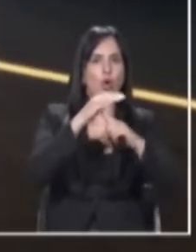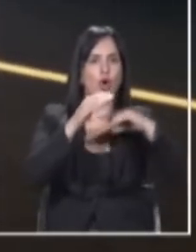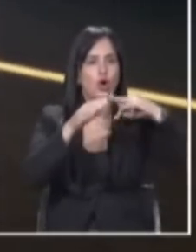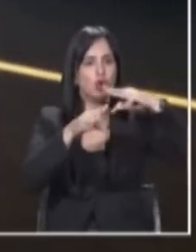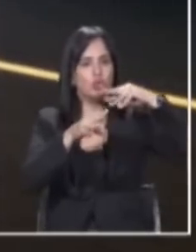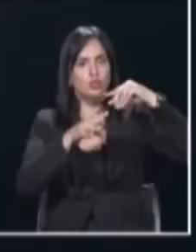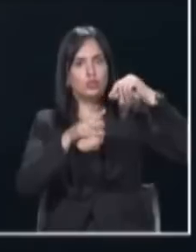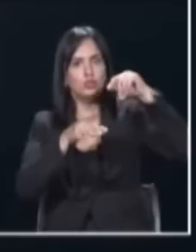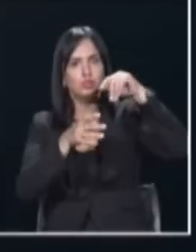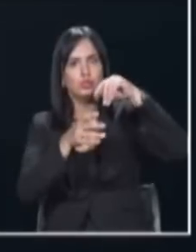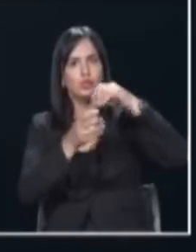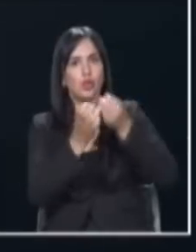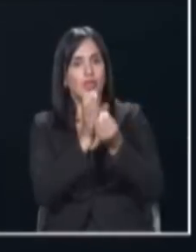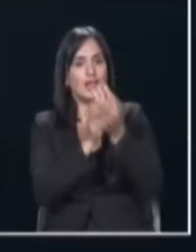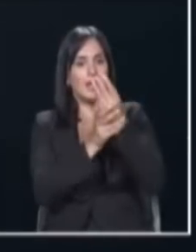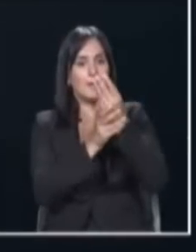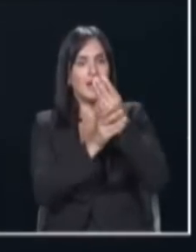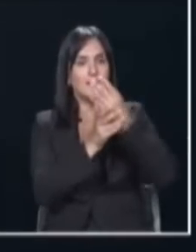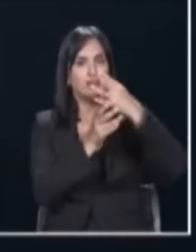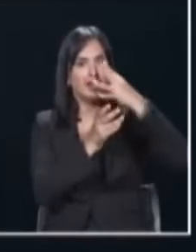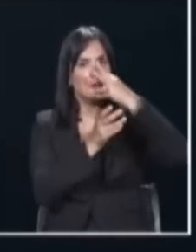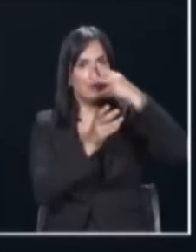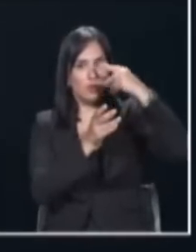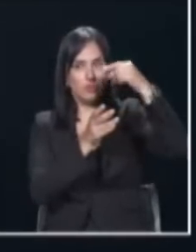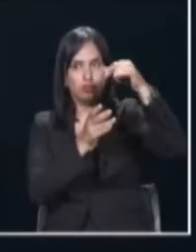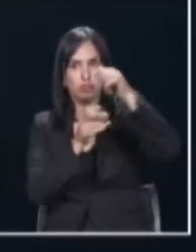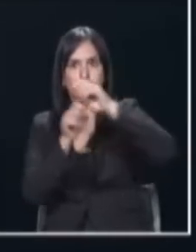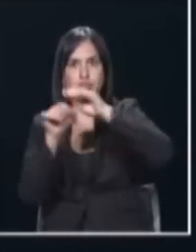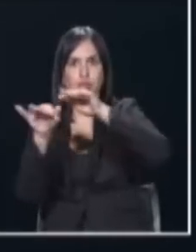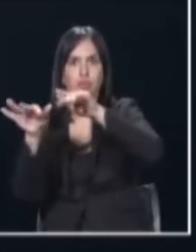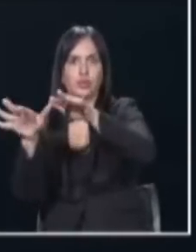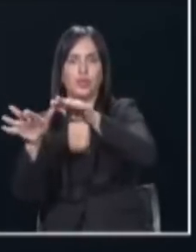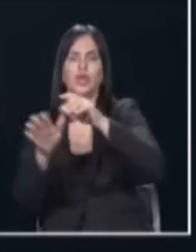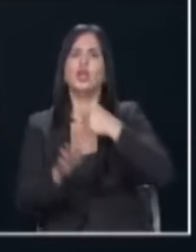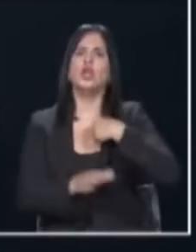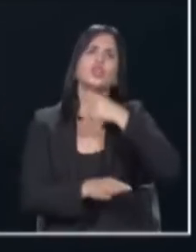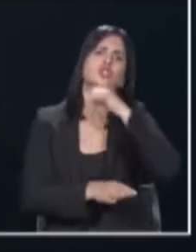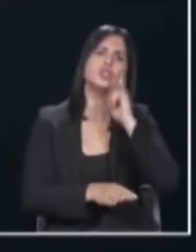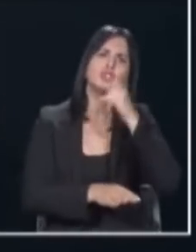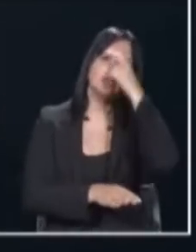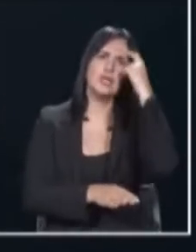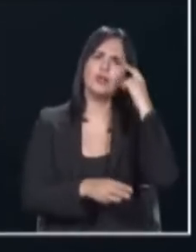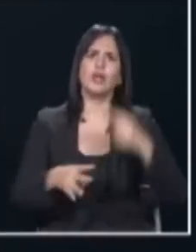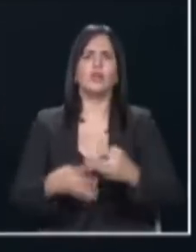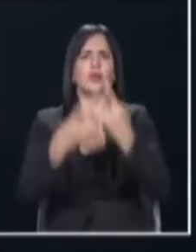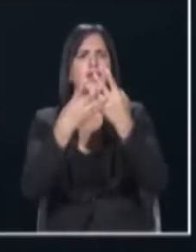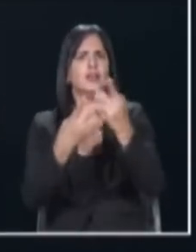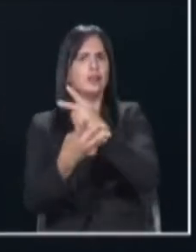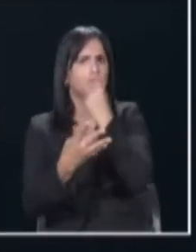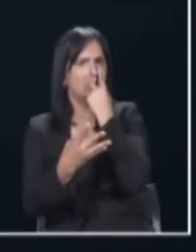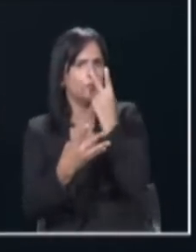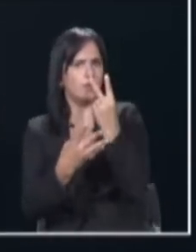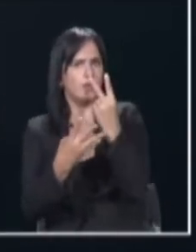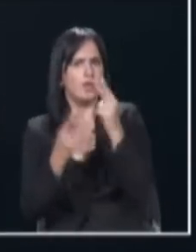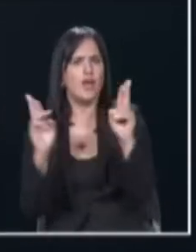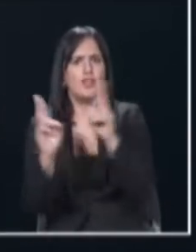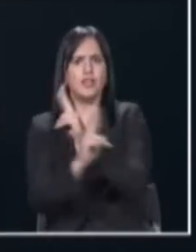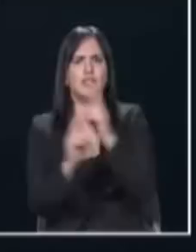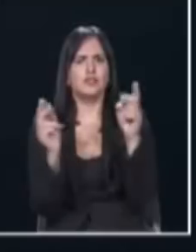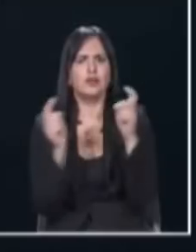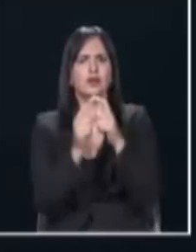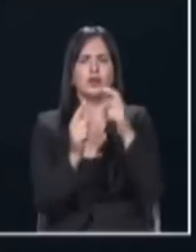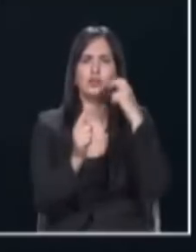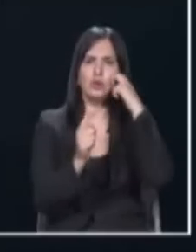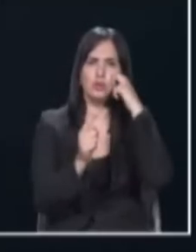pollen I do believe that there is an invisible web of relations that connects humans just like